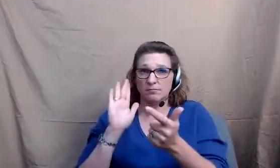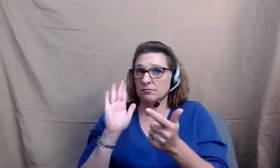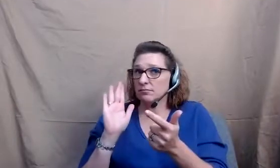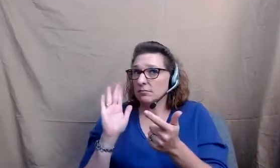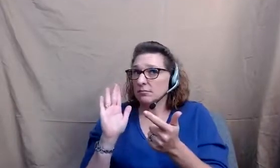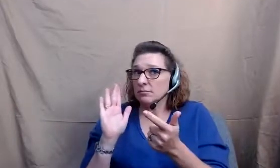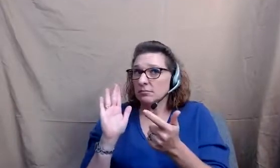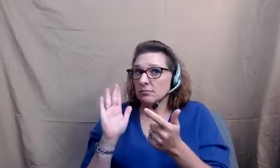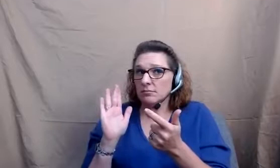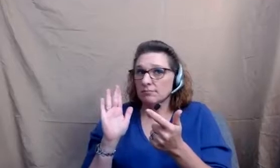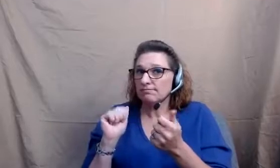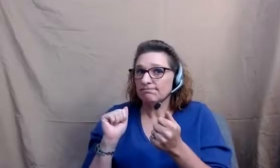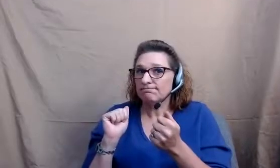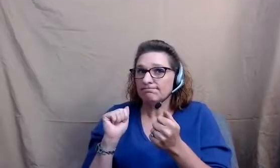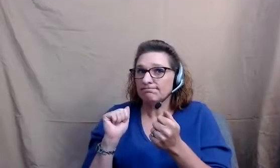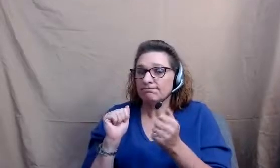behavior.